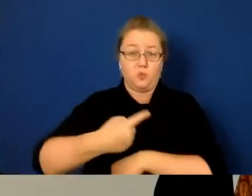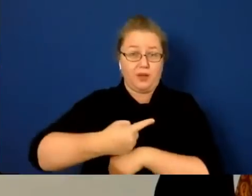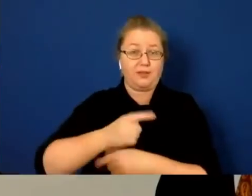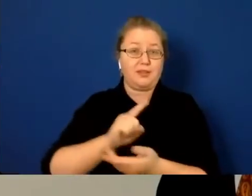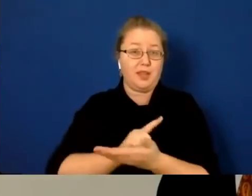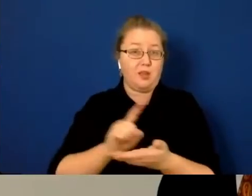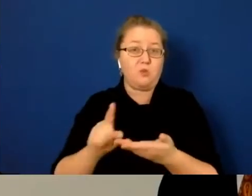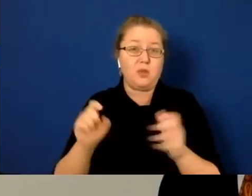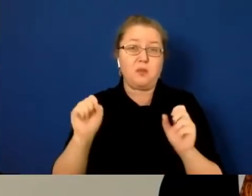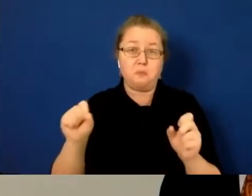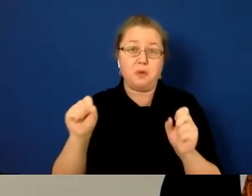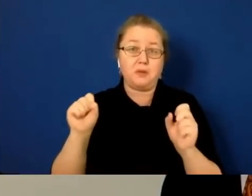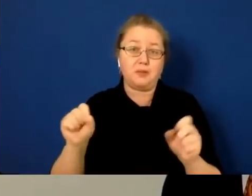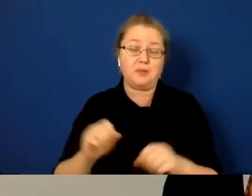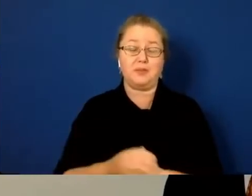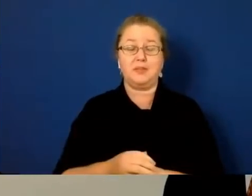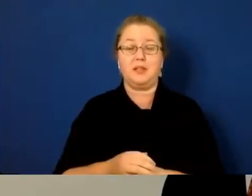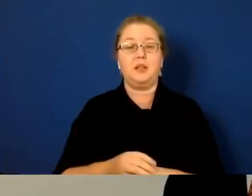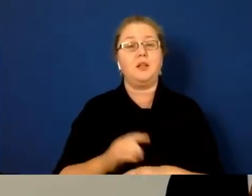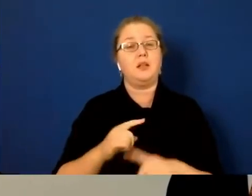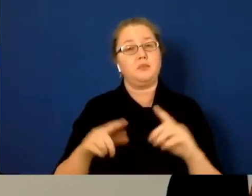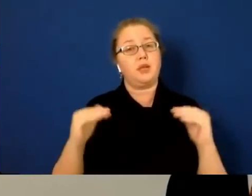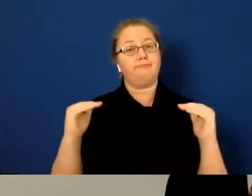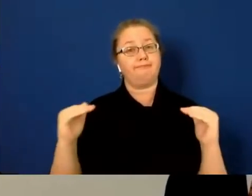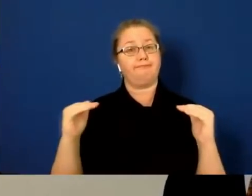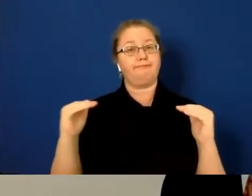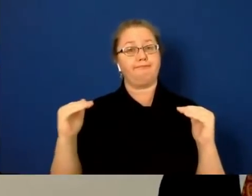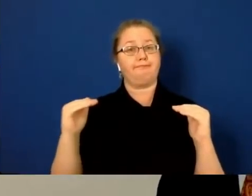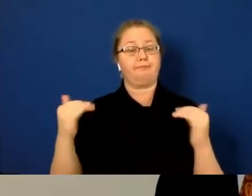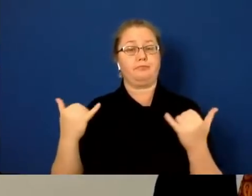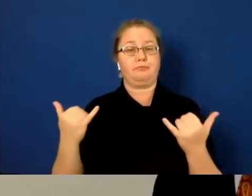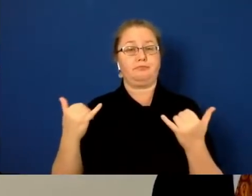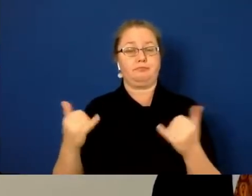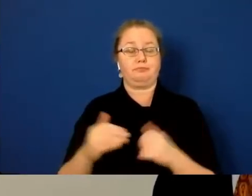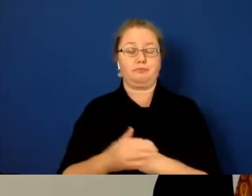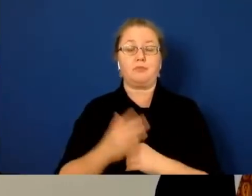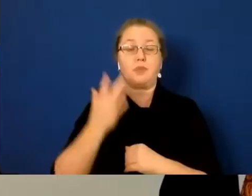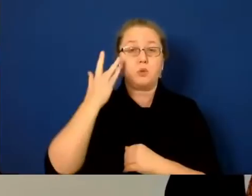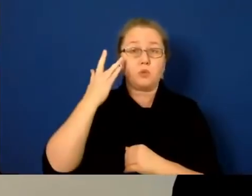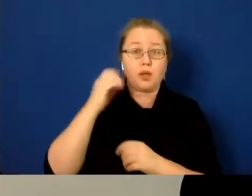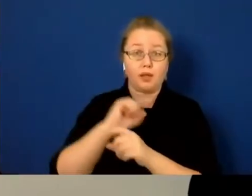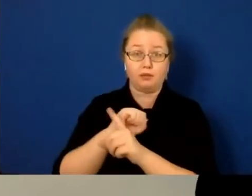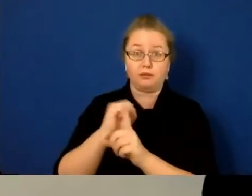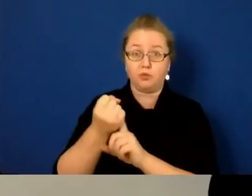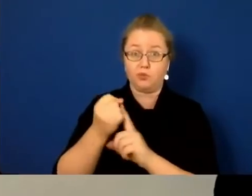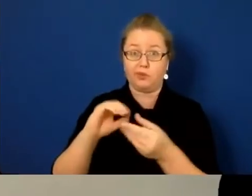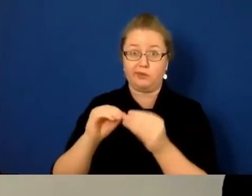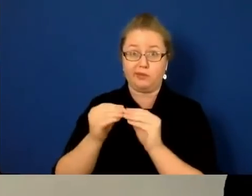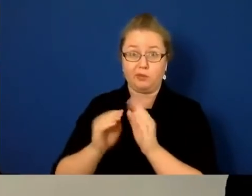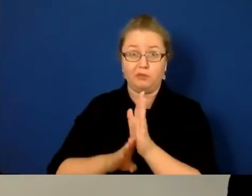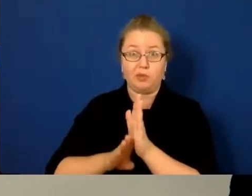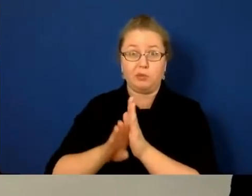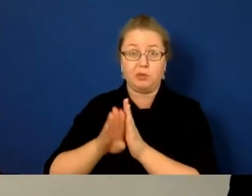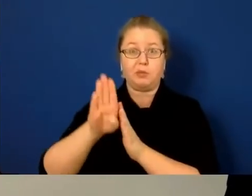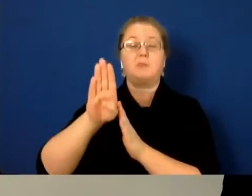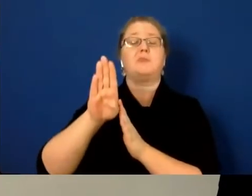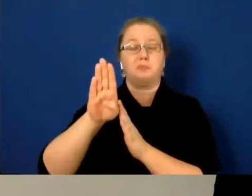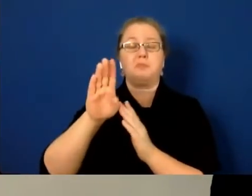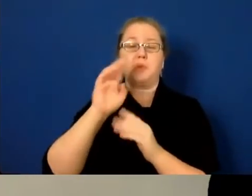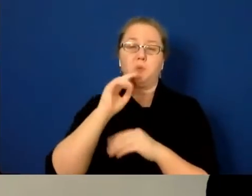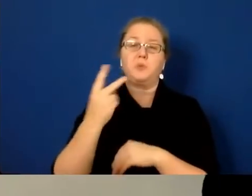most days. We also have outreach that we're doing on other days to different groups around the